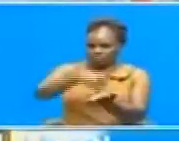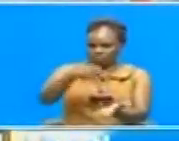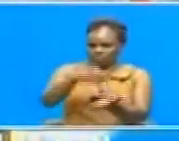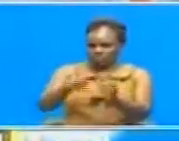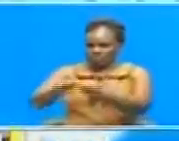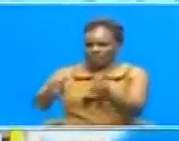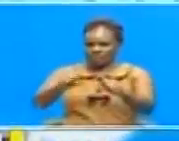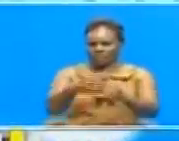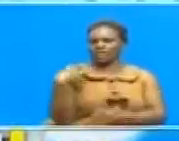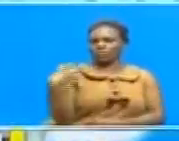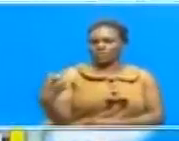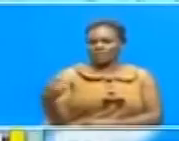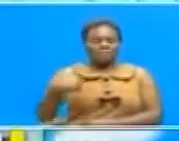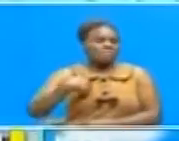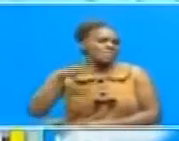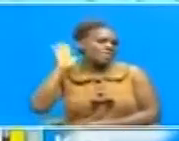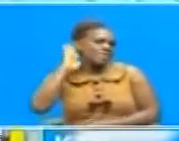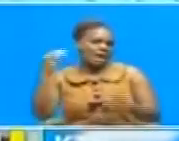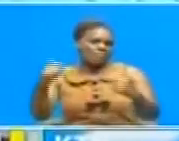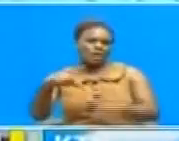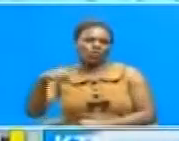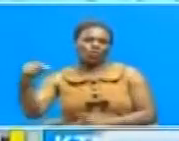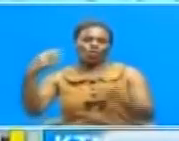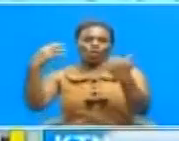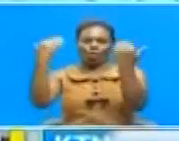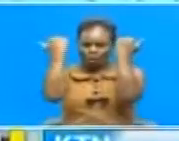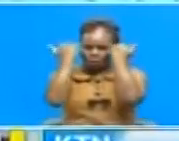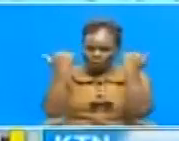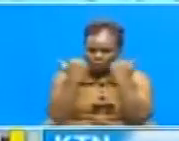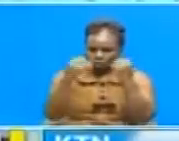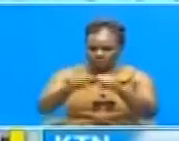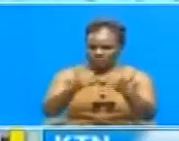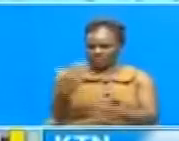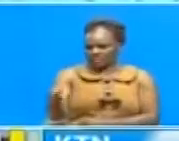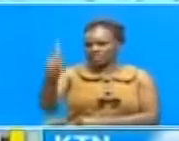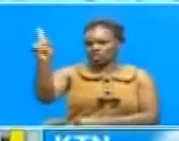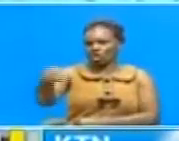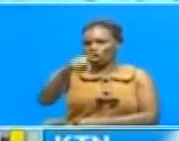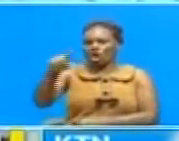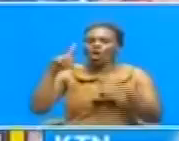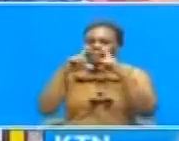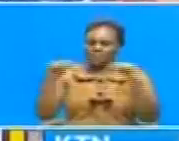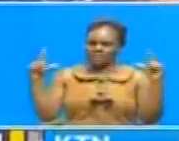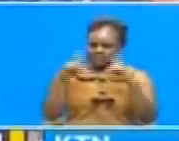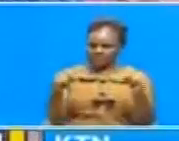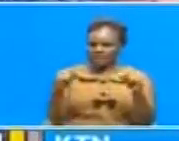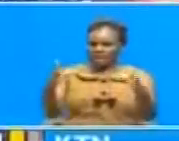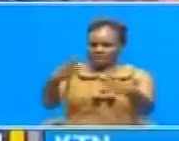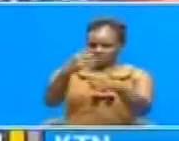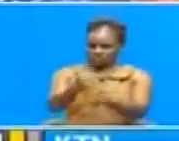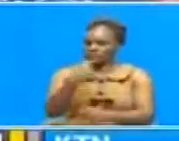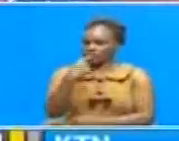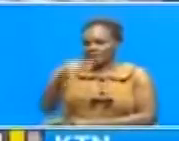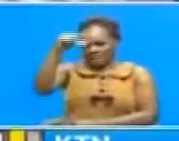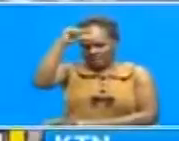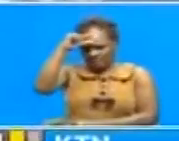destruction of property. So far, we've not heard of anyone being taken to court because of destroying private property, which I think is a wrong message to send to investors. The association says